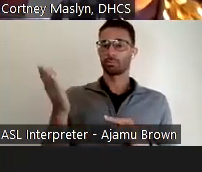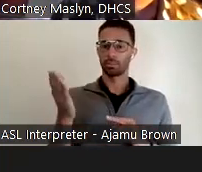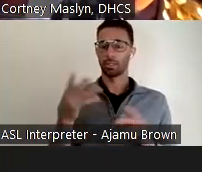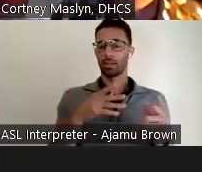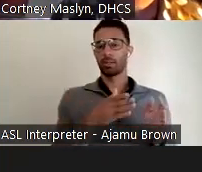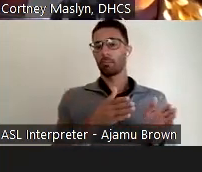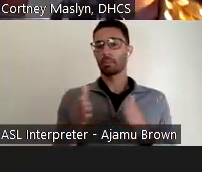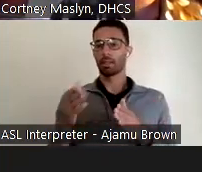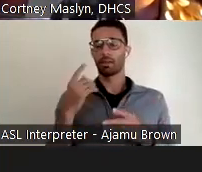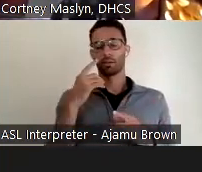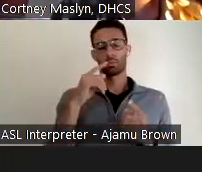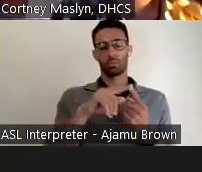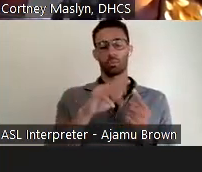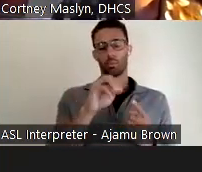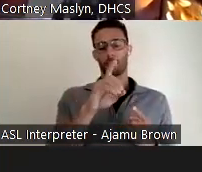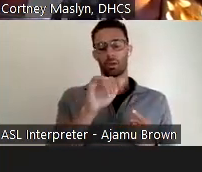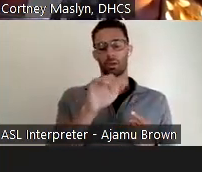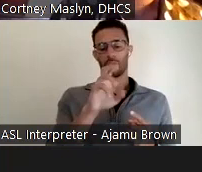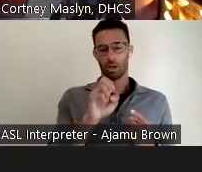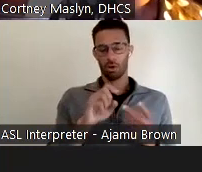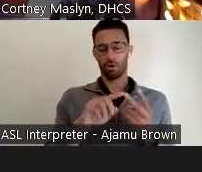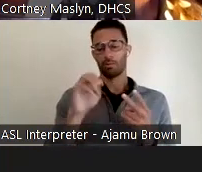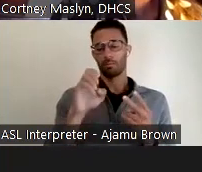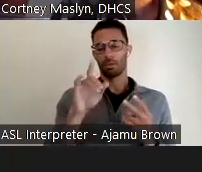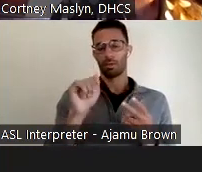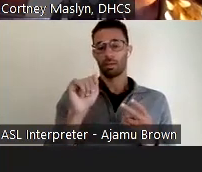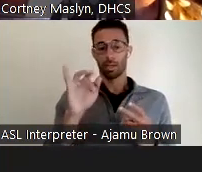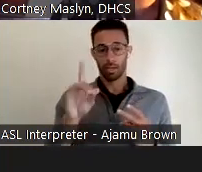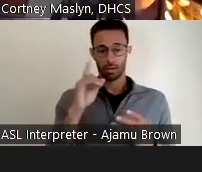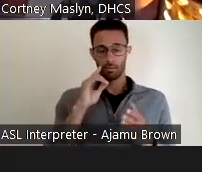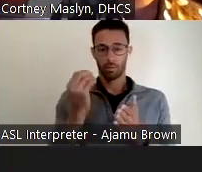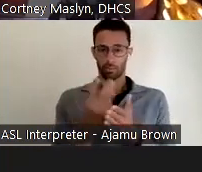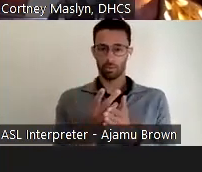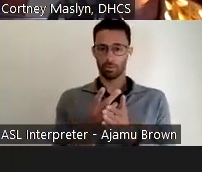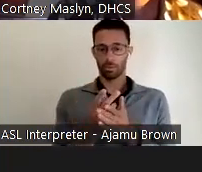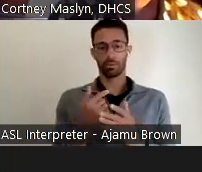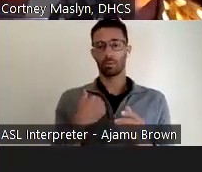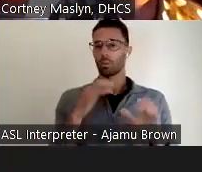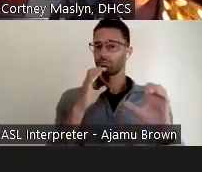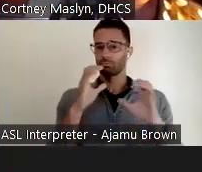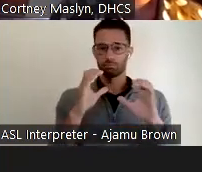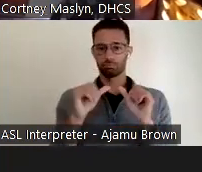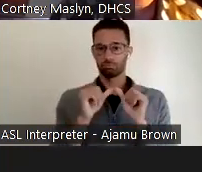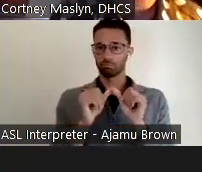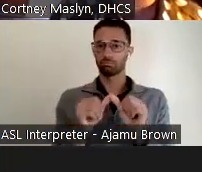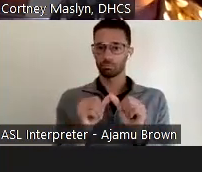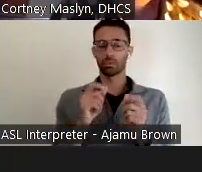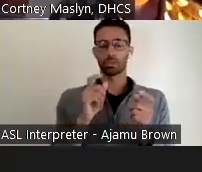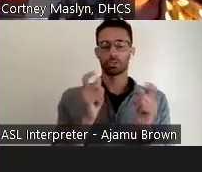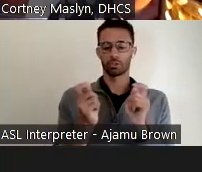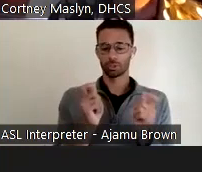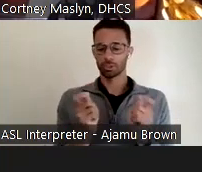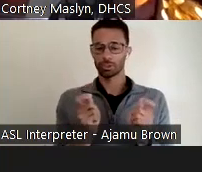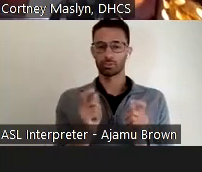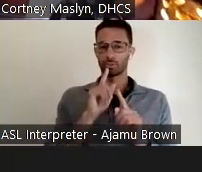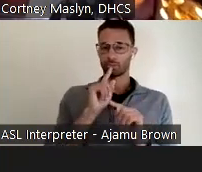Medicaid Services for review and approval. We have been in constant communication with them, making adjustments as needed and responding